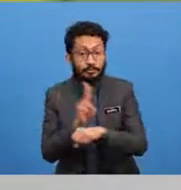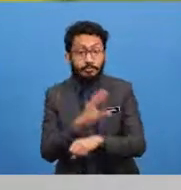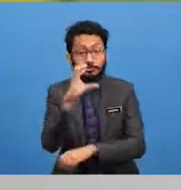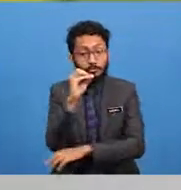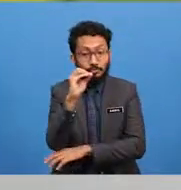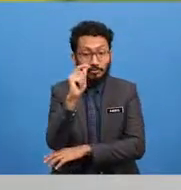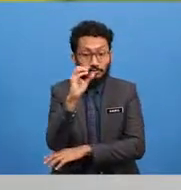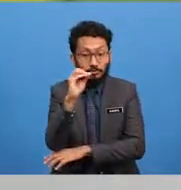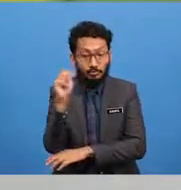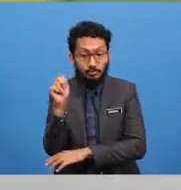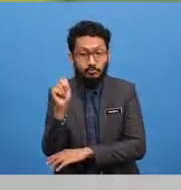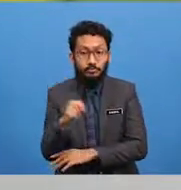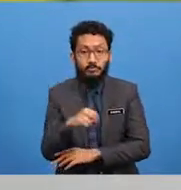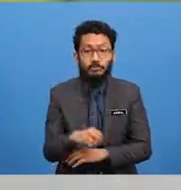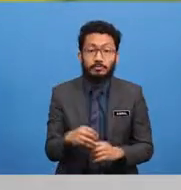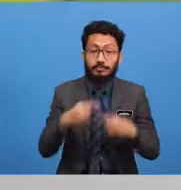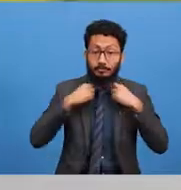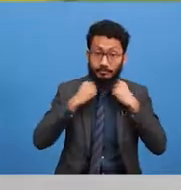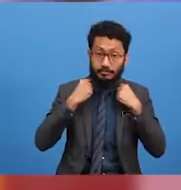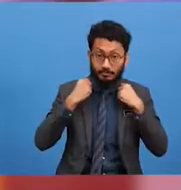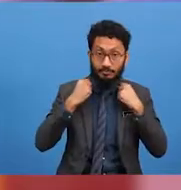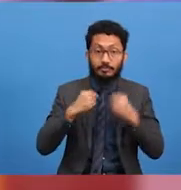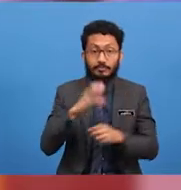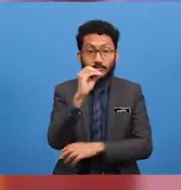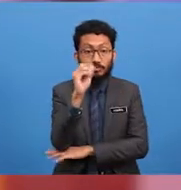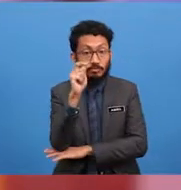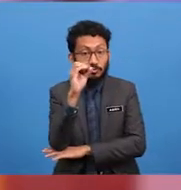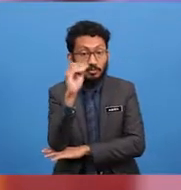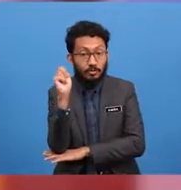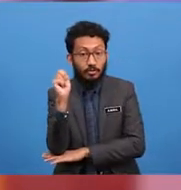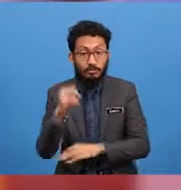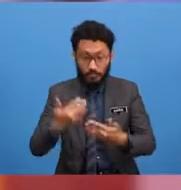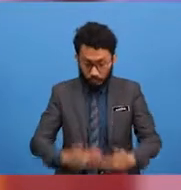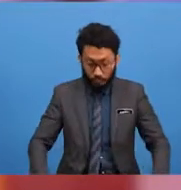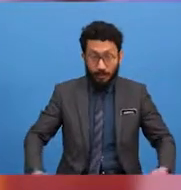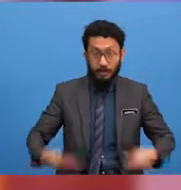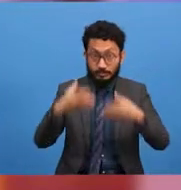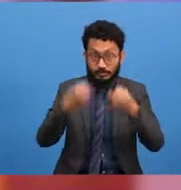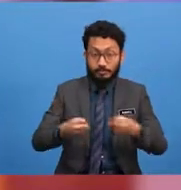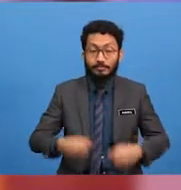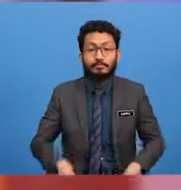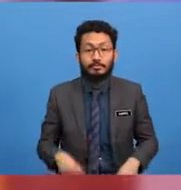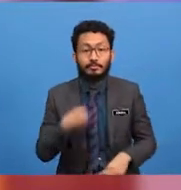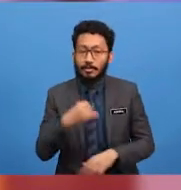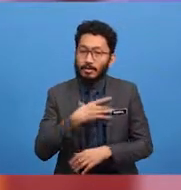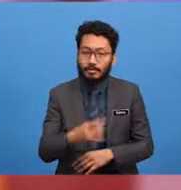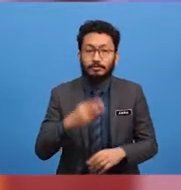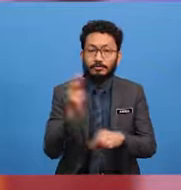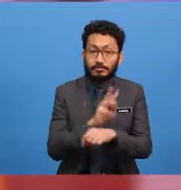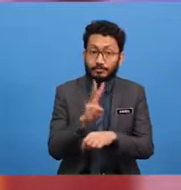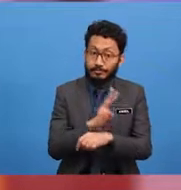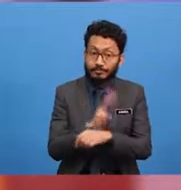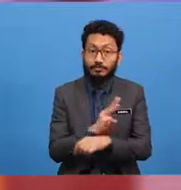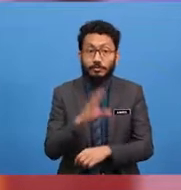t-shirt and cotton shorts. Oh yes, I like to wear a cotton t-shirt